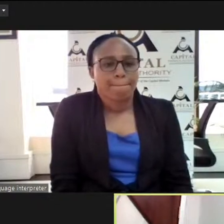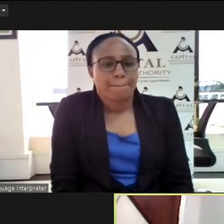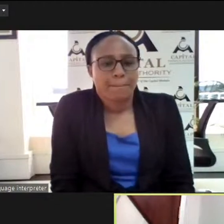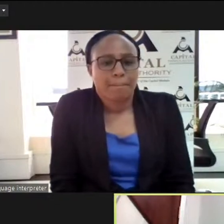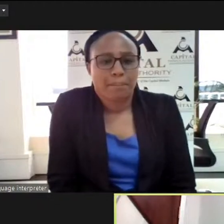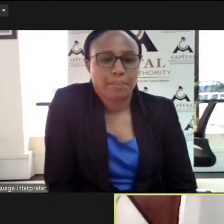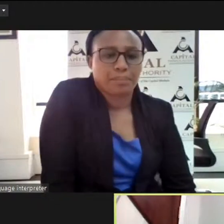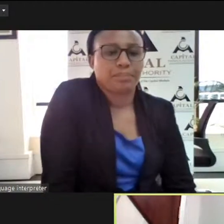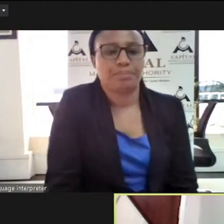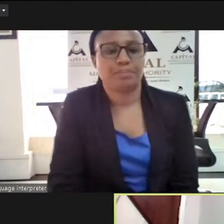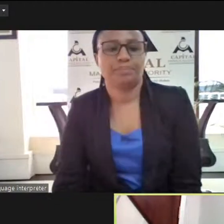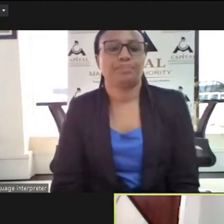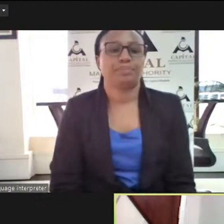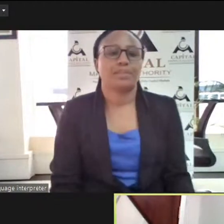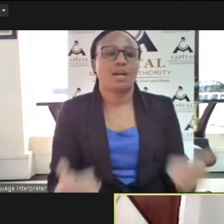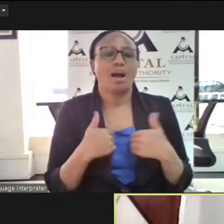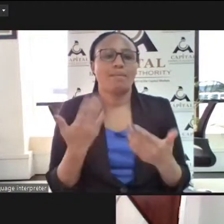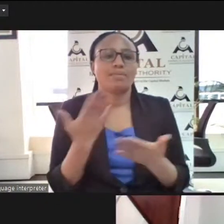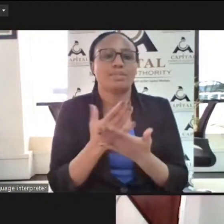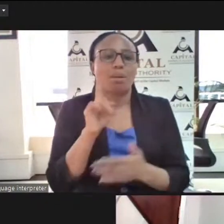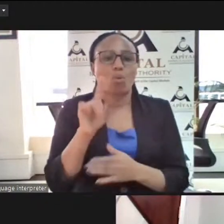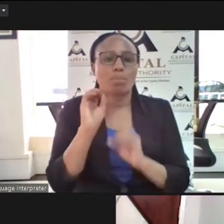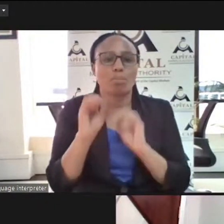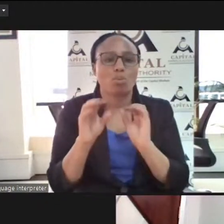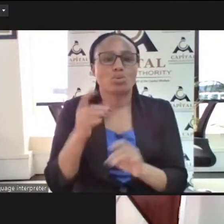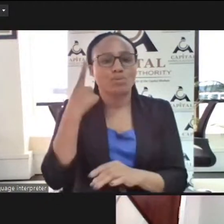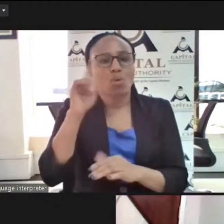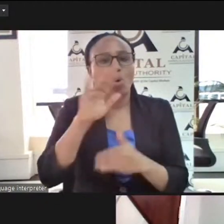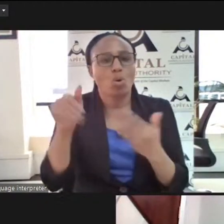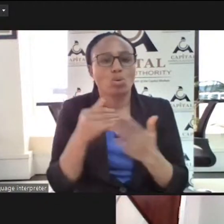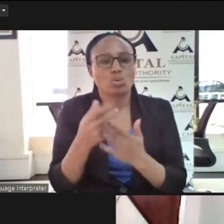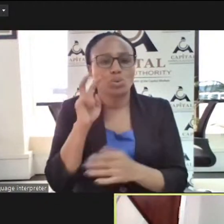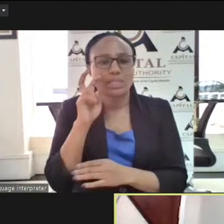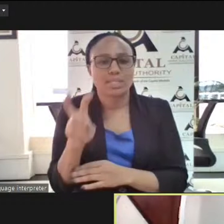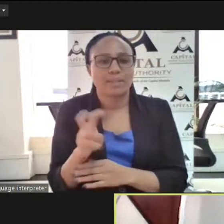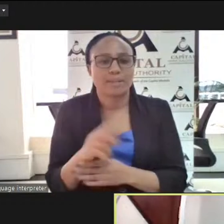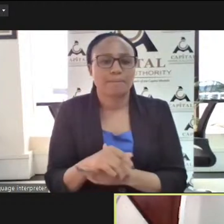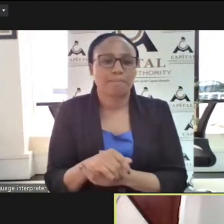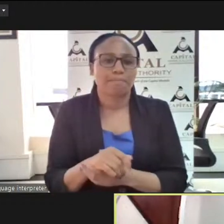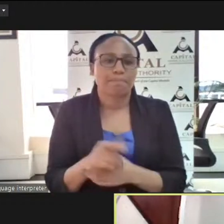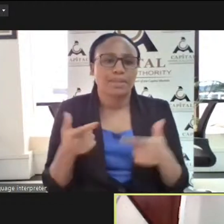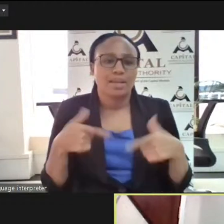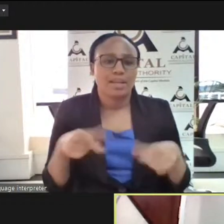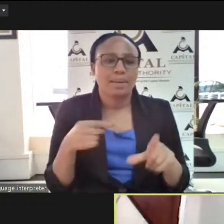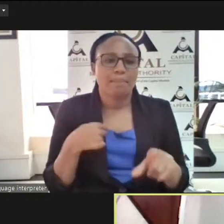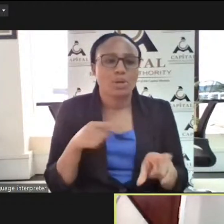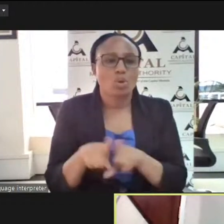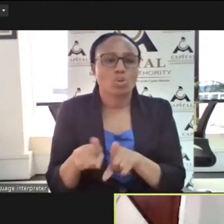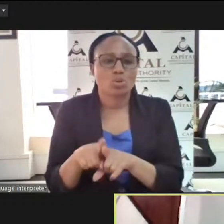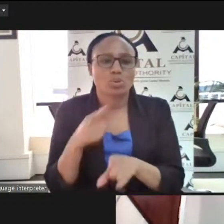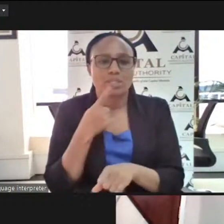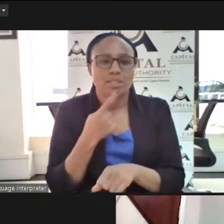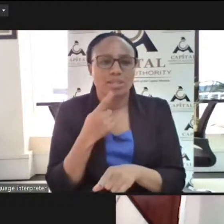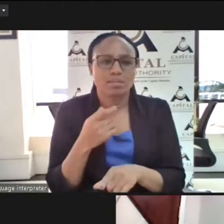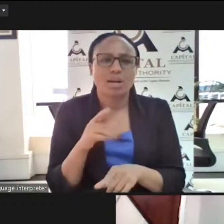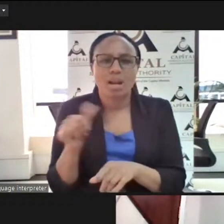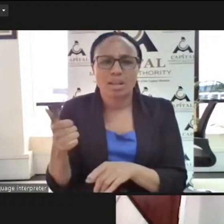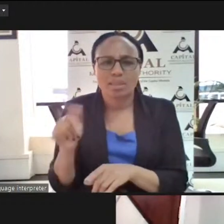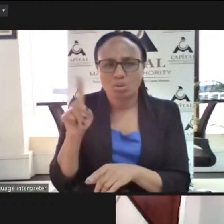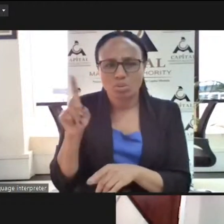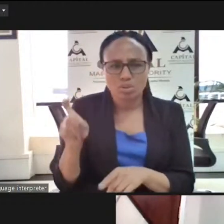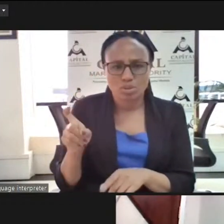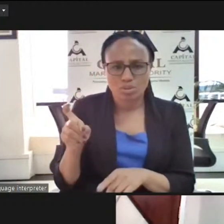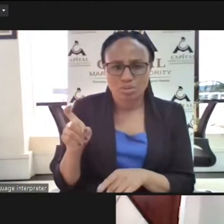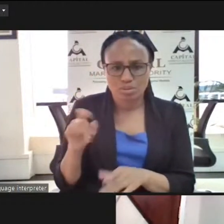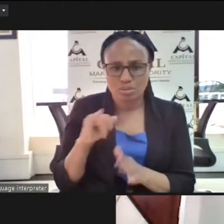Okay, I'll have someone post it for everyone else to see. Okay. Okay. Let me also say something. Maybe the other question. Just on